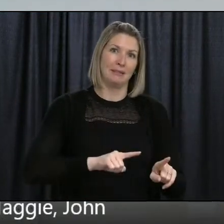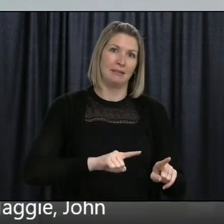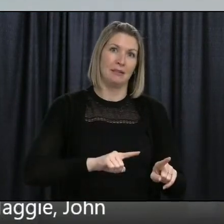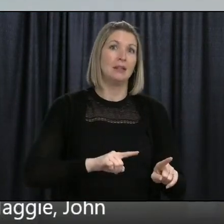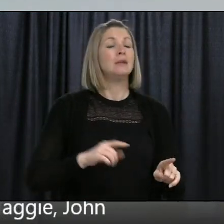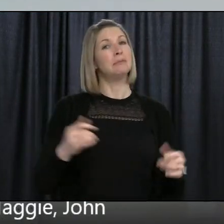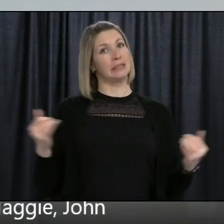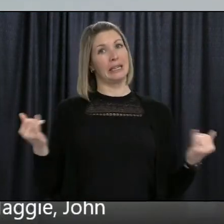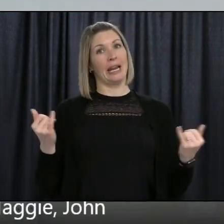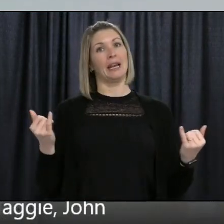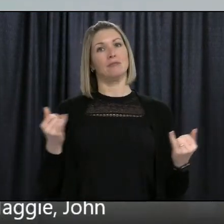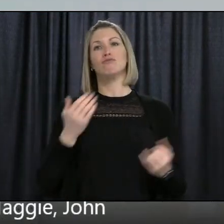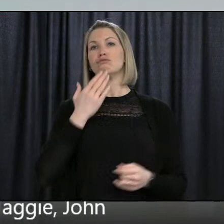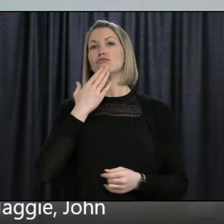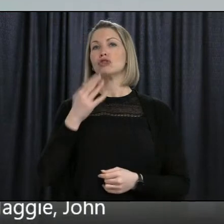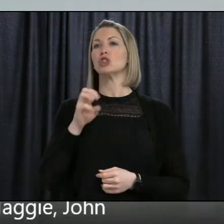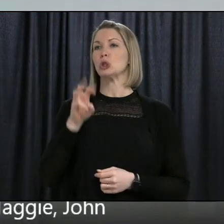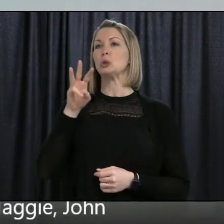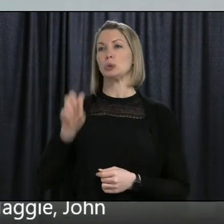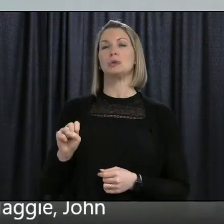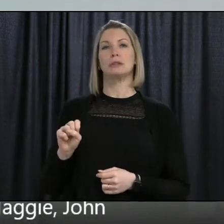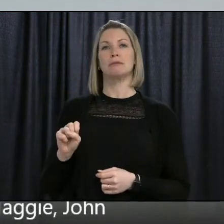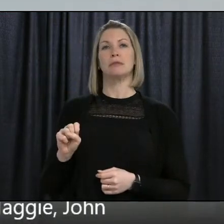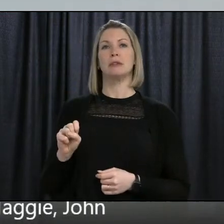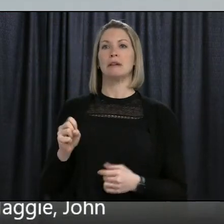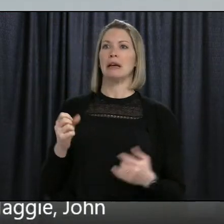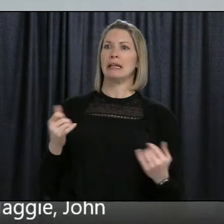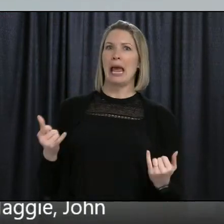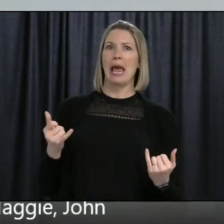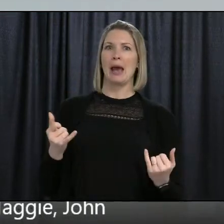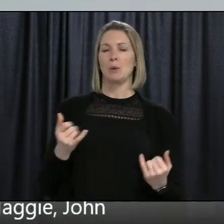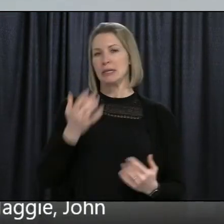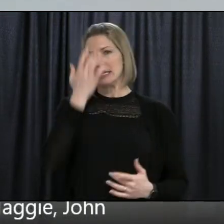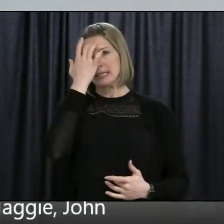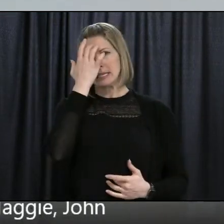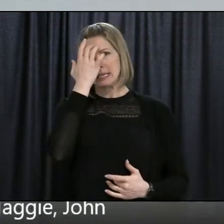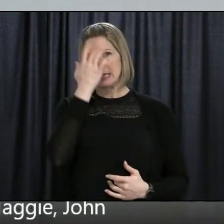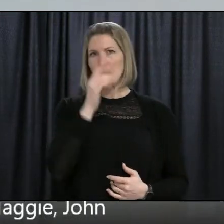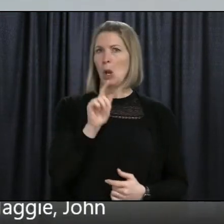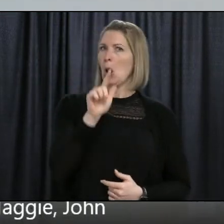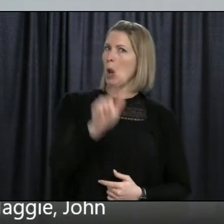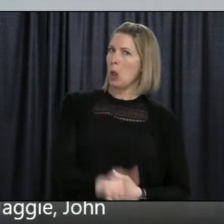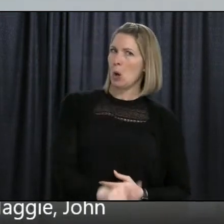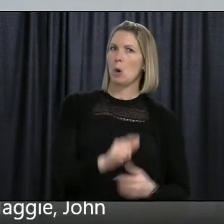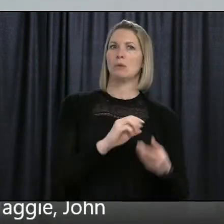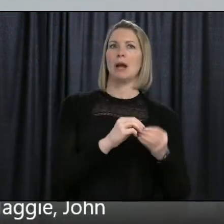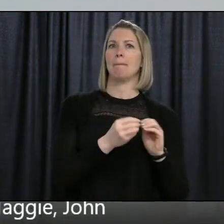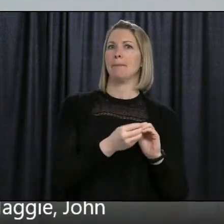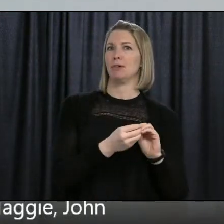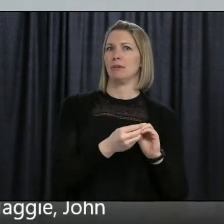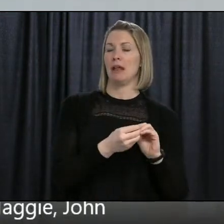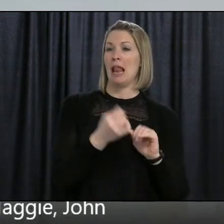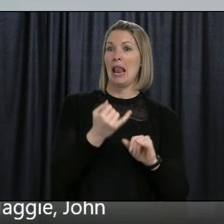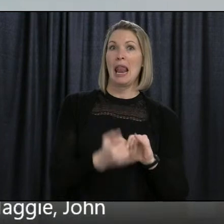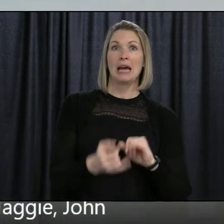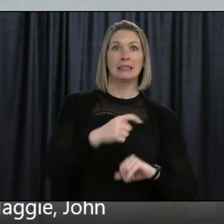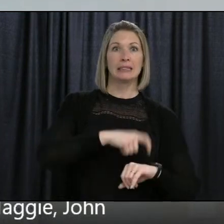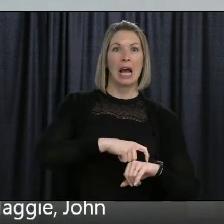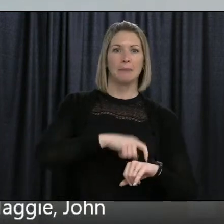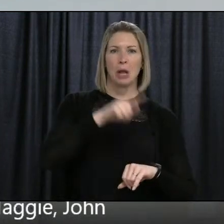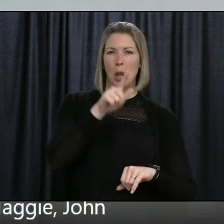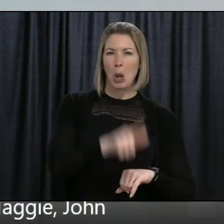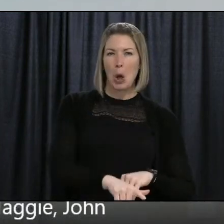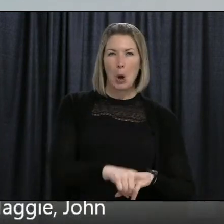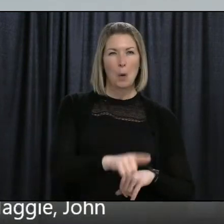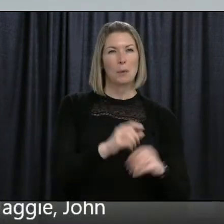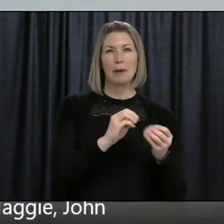We see that our active case counts have fallen now to levels we haven't seen since January, and